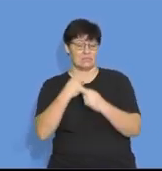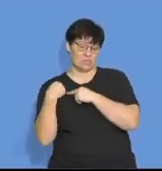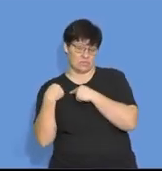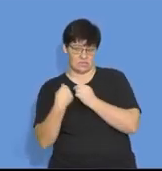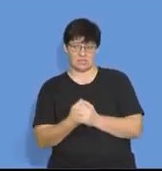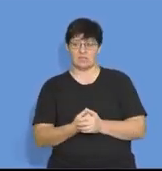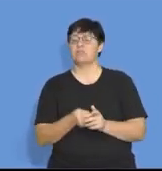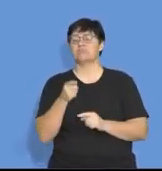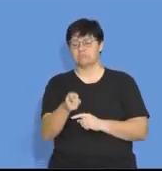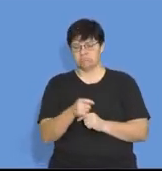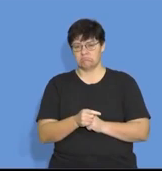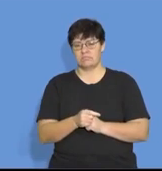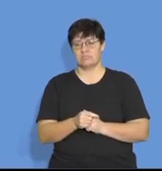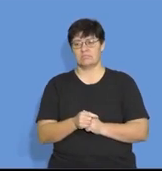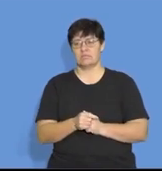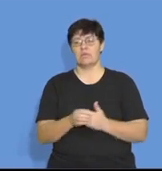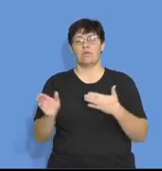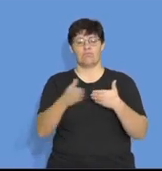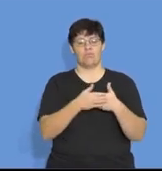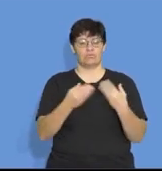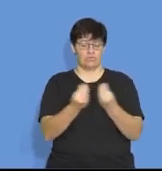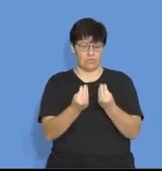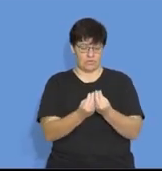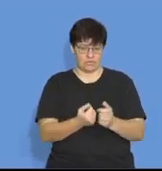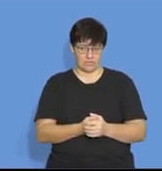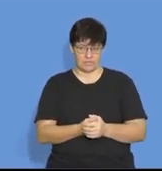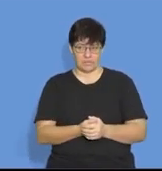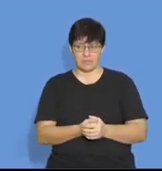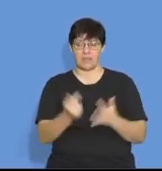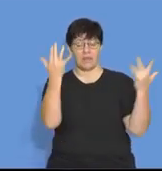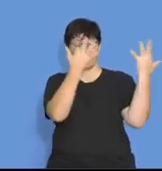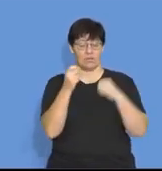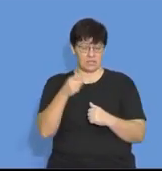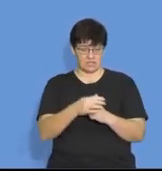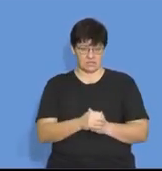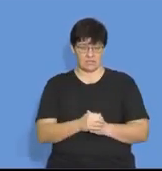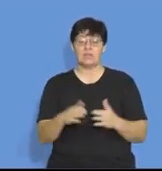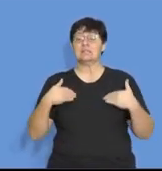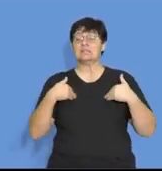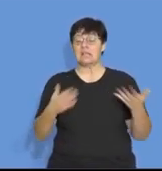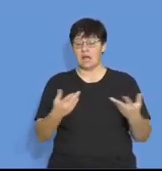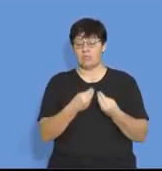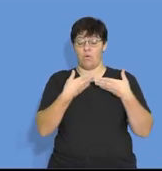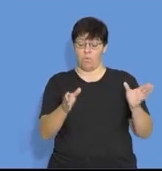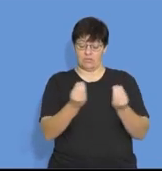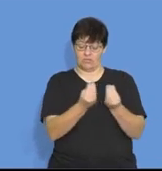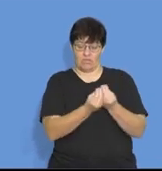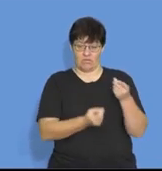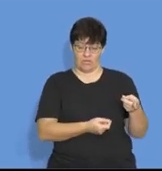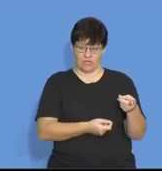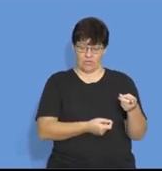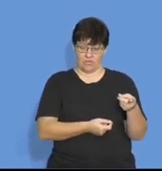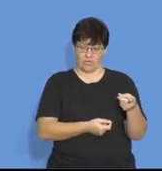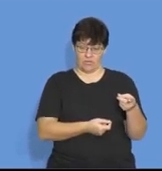and obviously my closing stock. Look at my calculation. You start off with your opening stock, right?